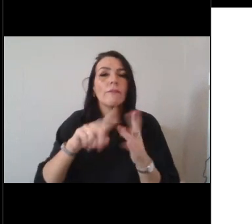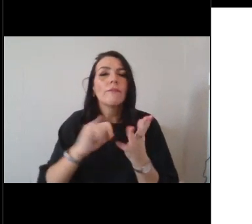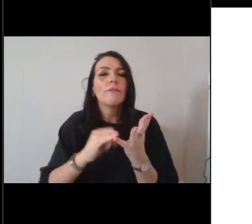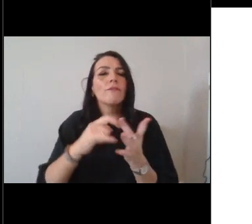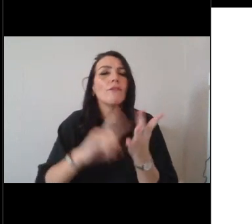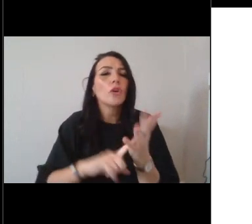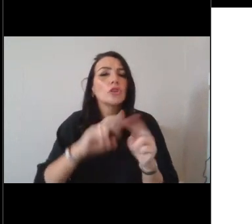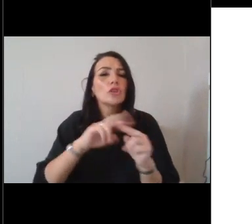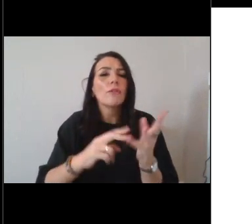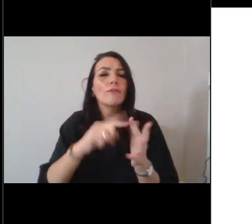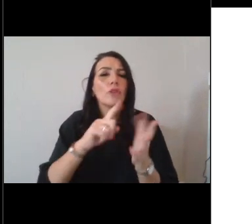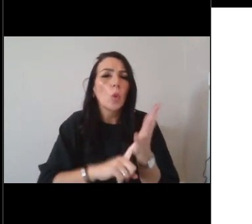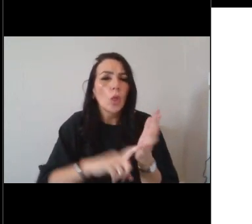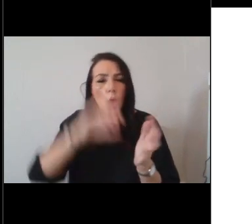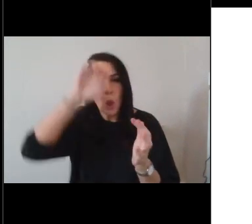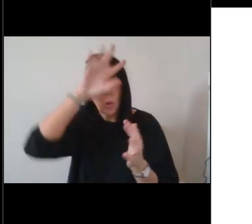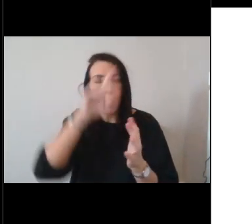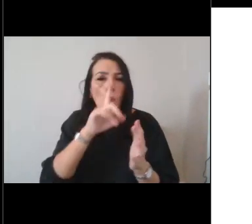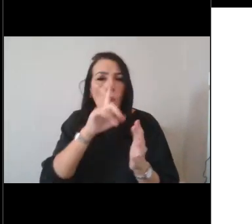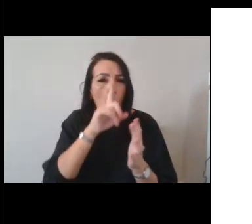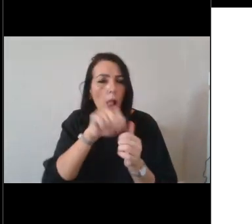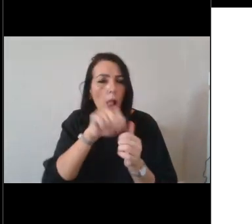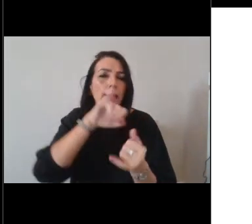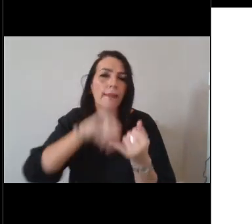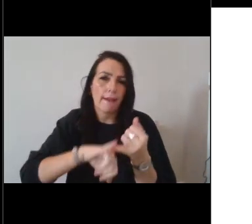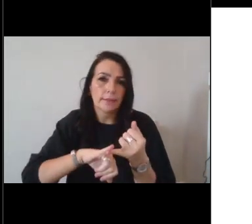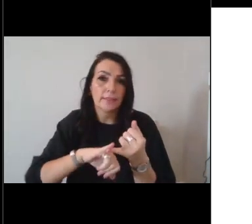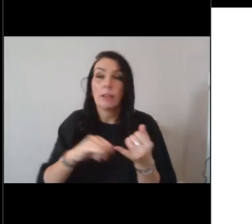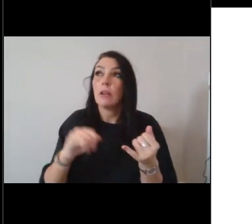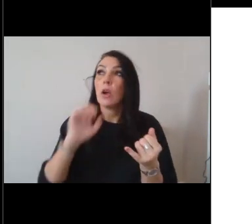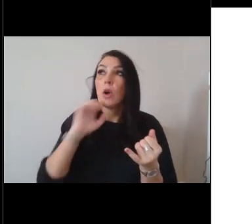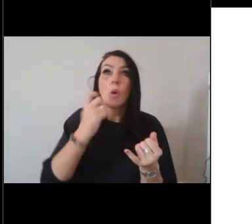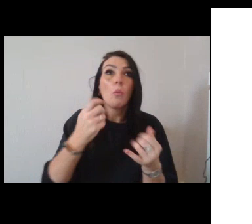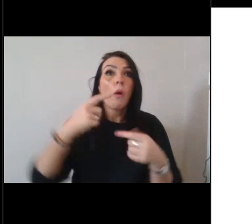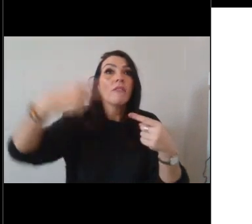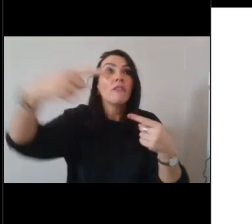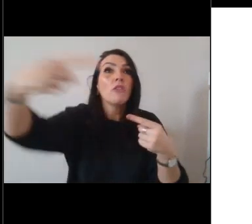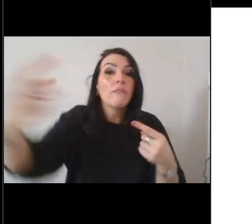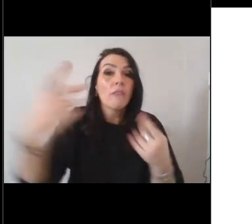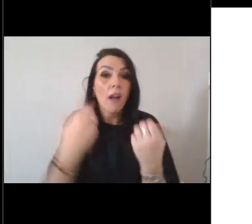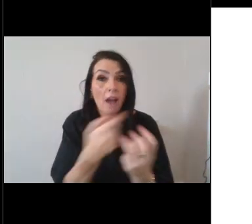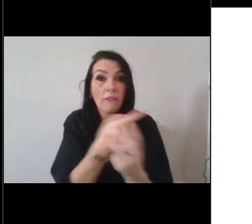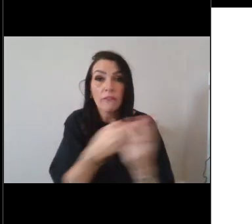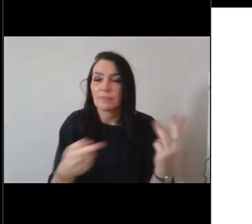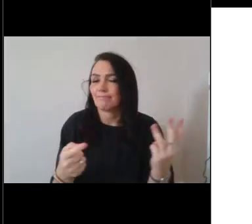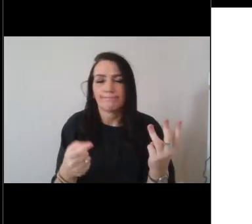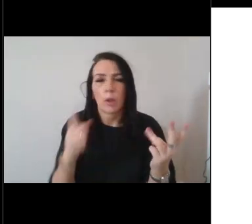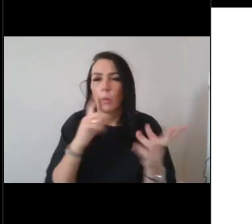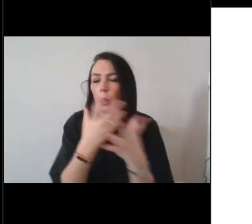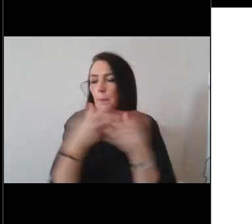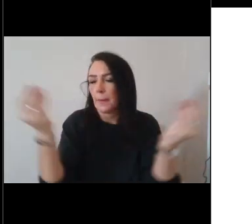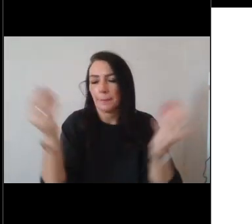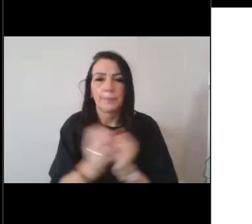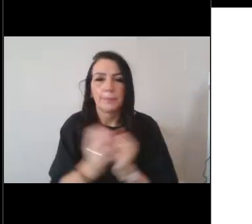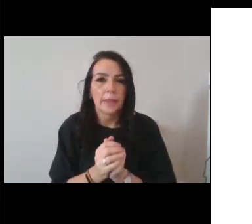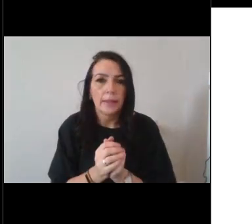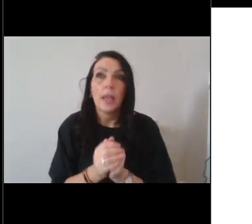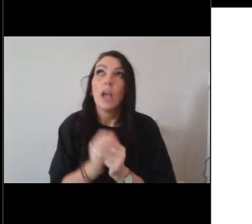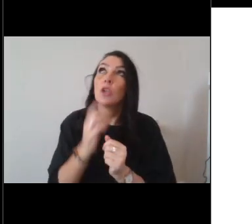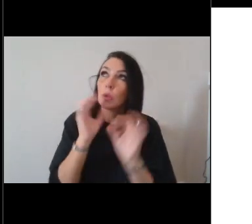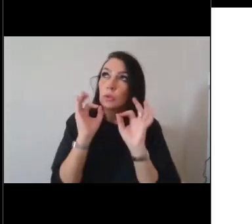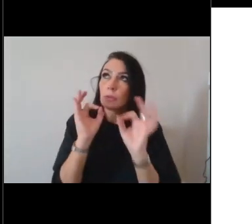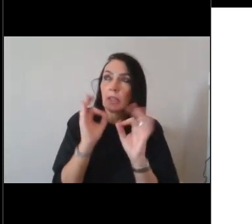and gas. And these are a finite resource. So using more renewable electricity and low energy lighting